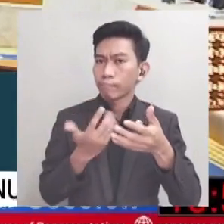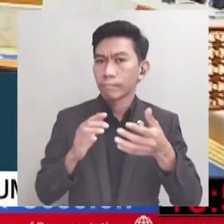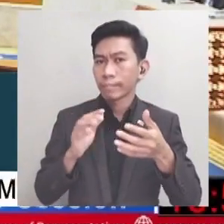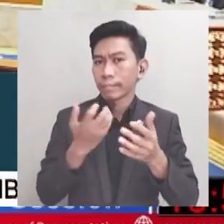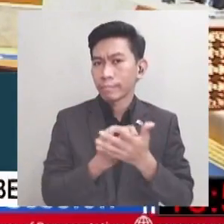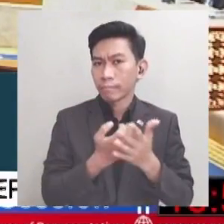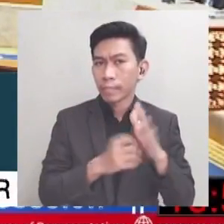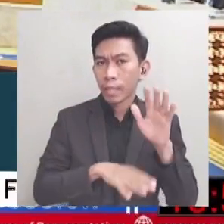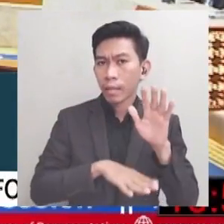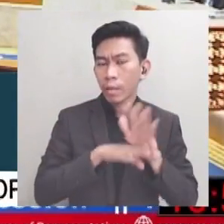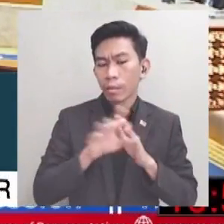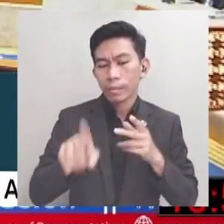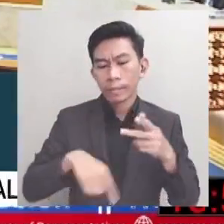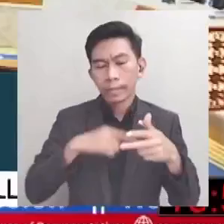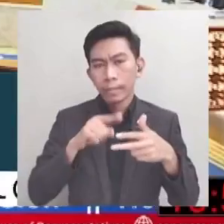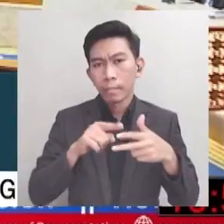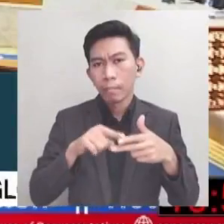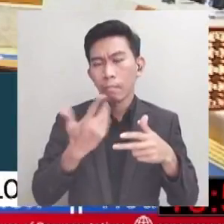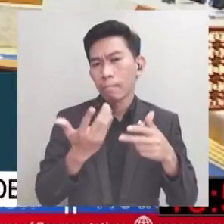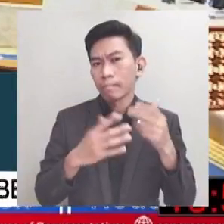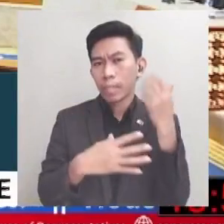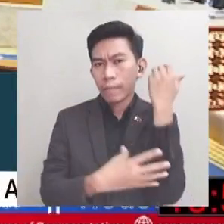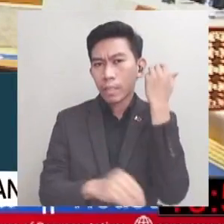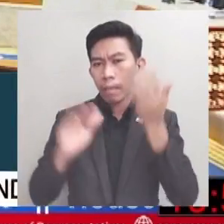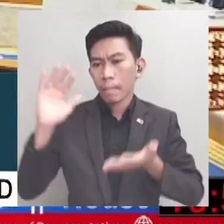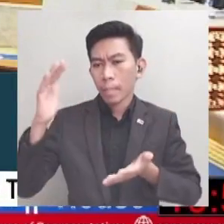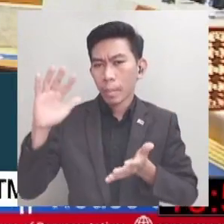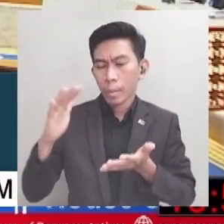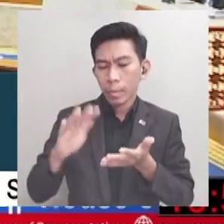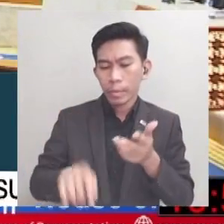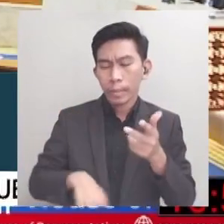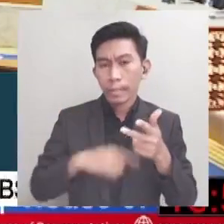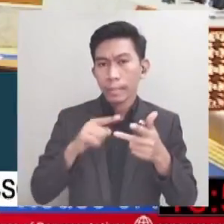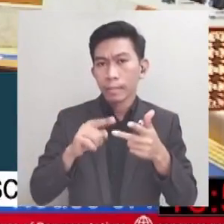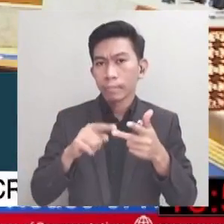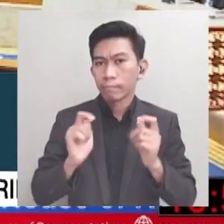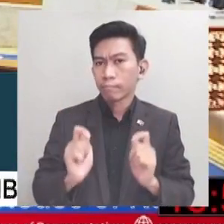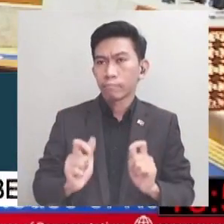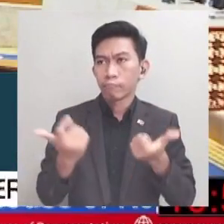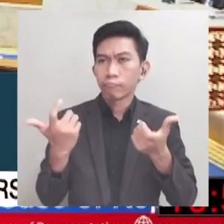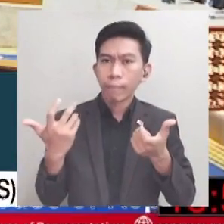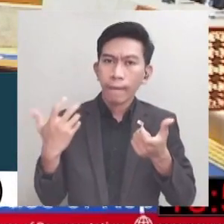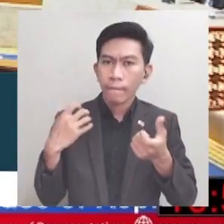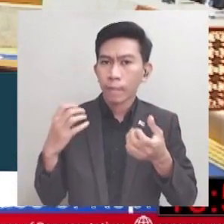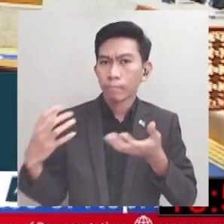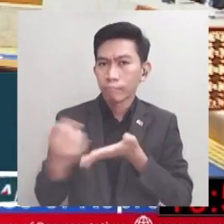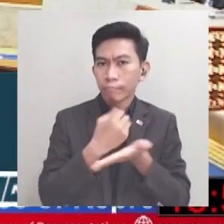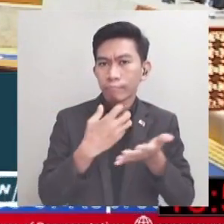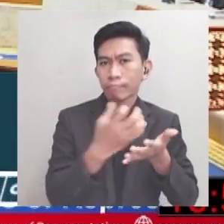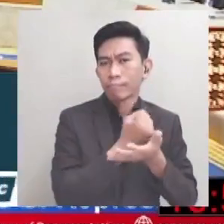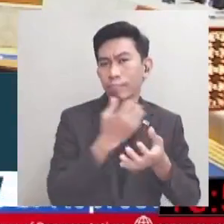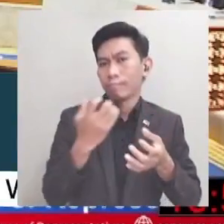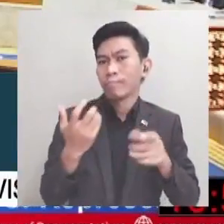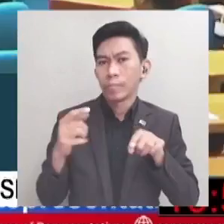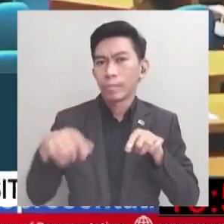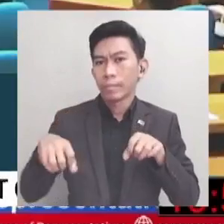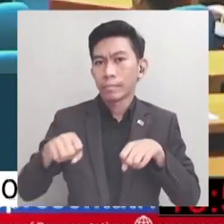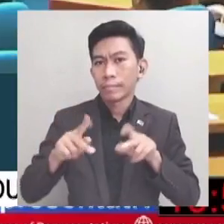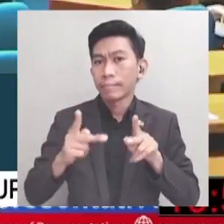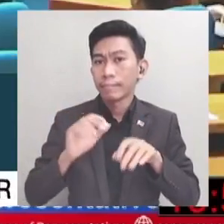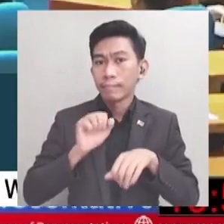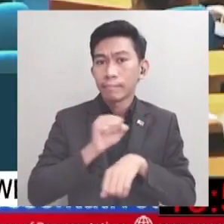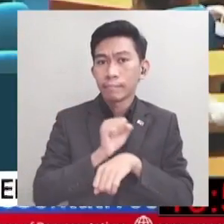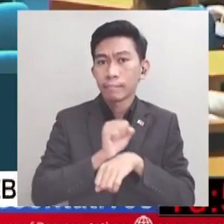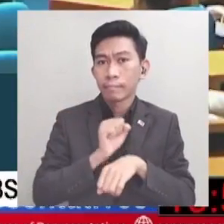improve healthcare services, and foster job opportunities for Filipinos. These include the amendments to the